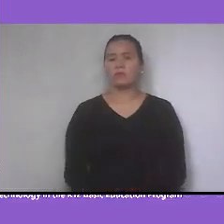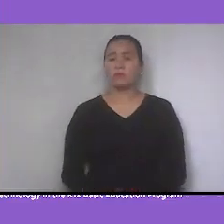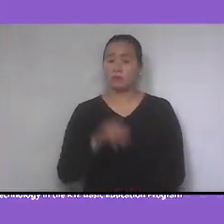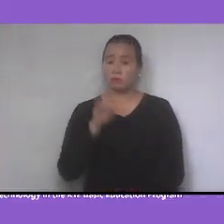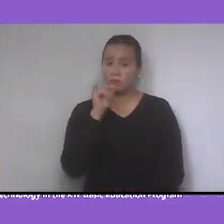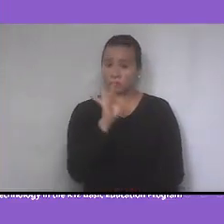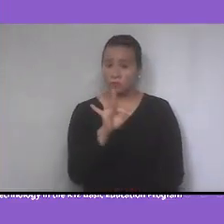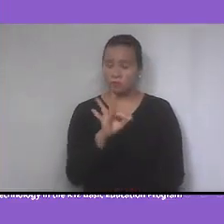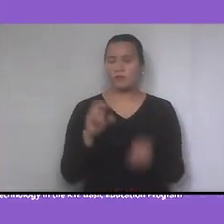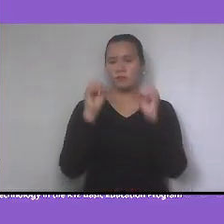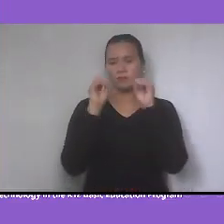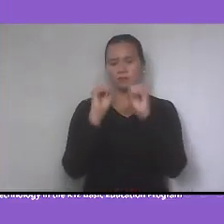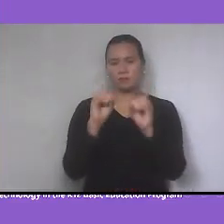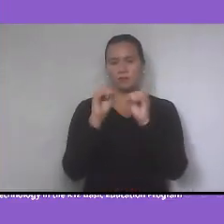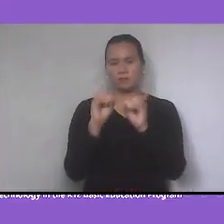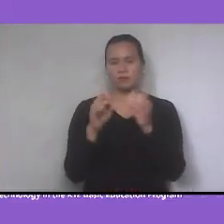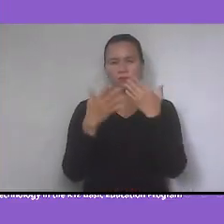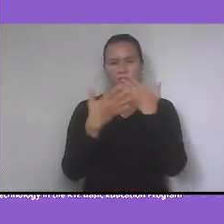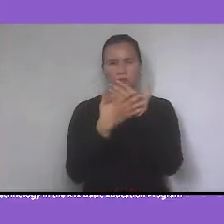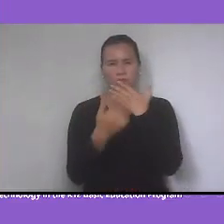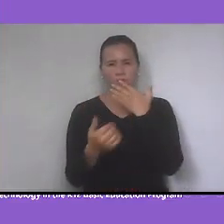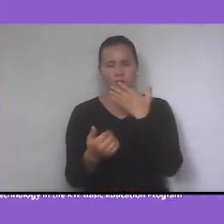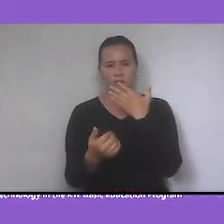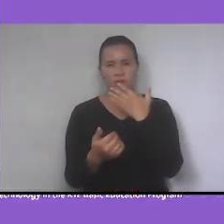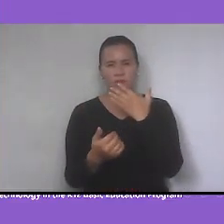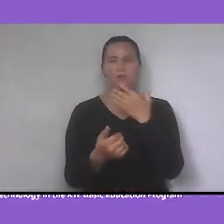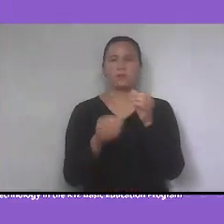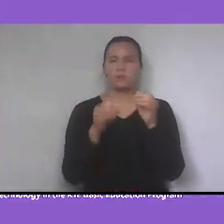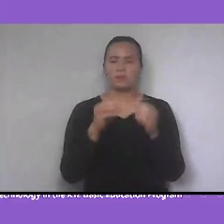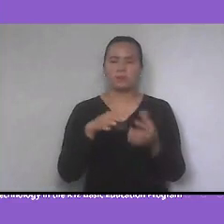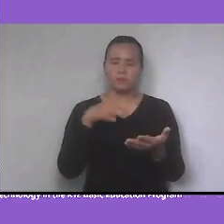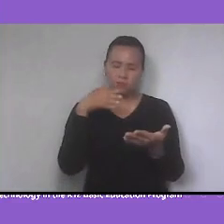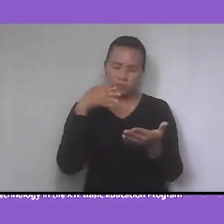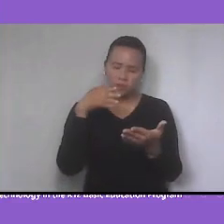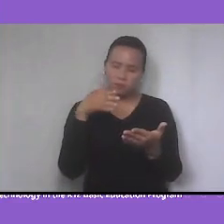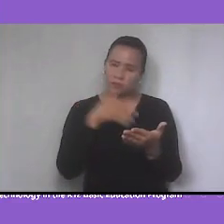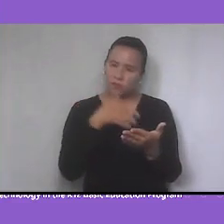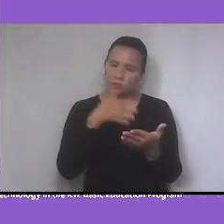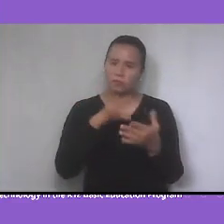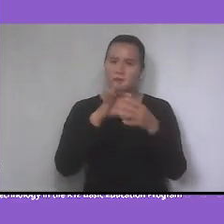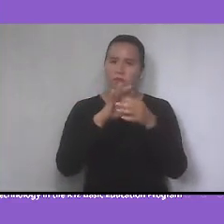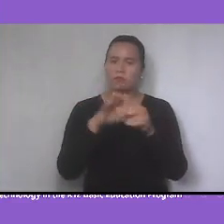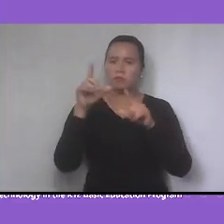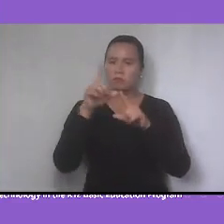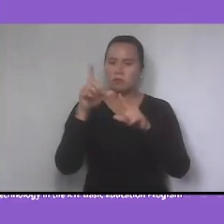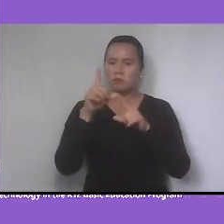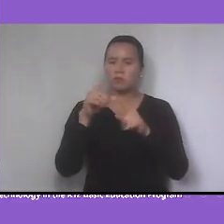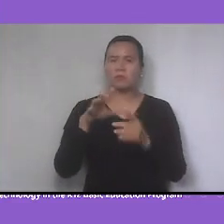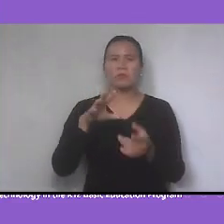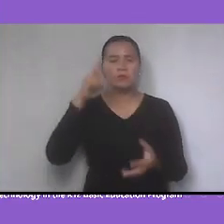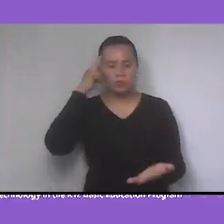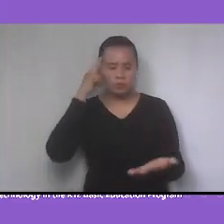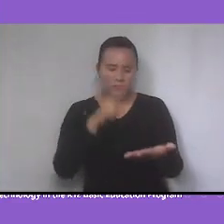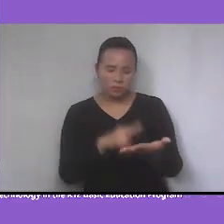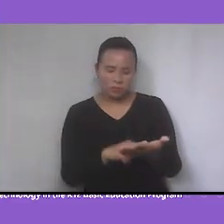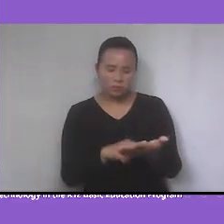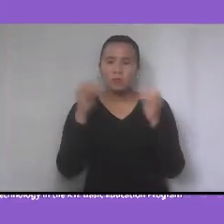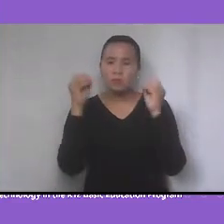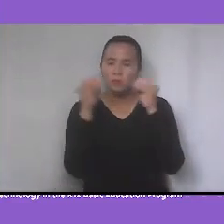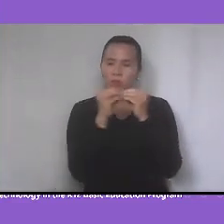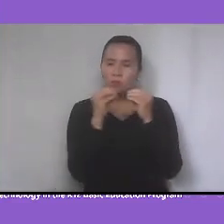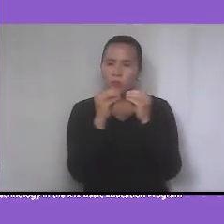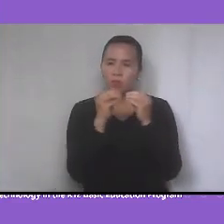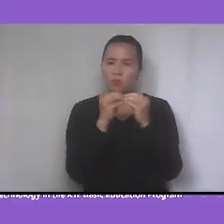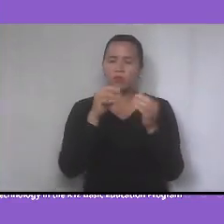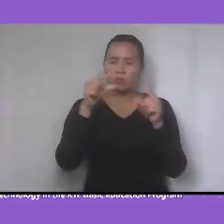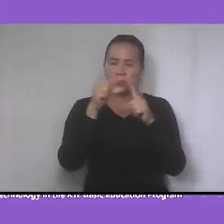ang tinatawag nating ortograpiya sa mga bata, then it will help them recognize more words at a time dahil may